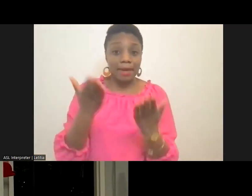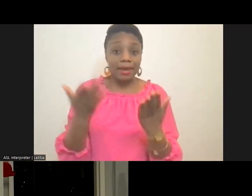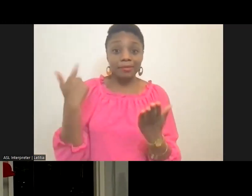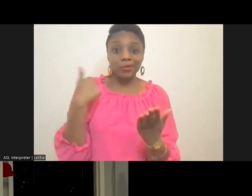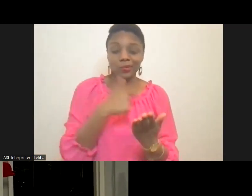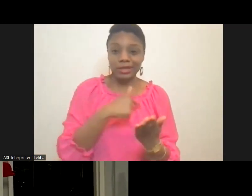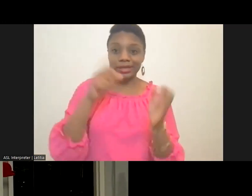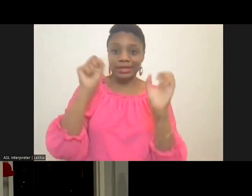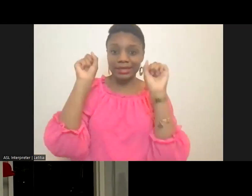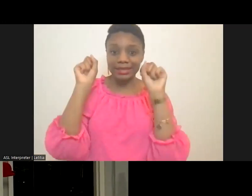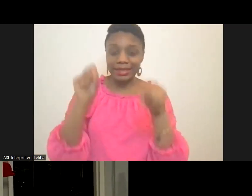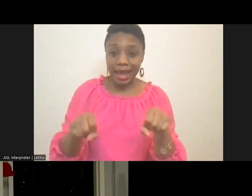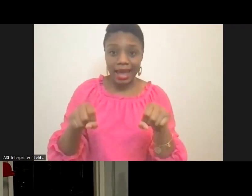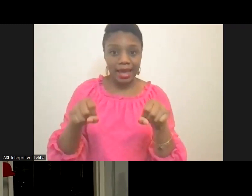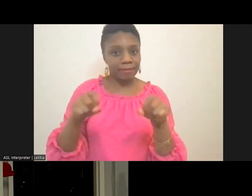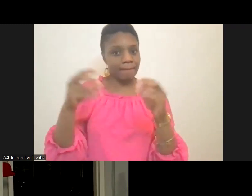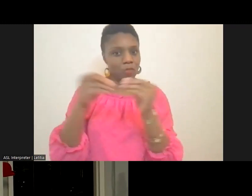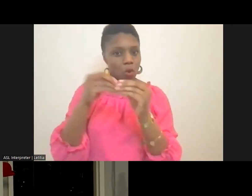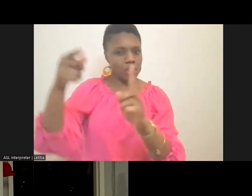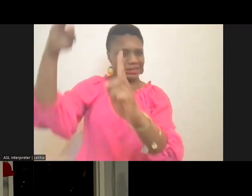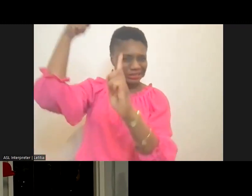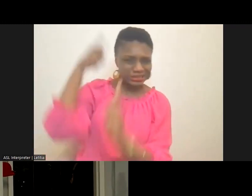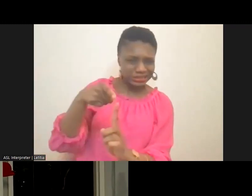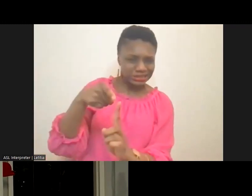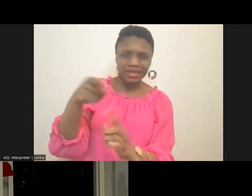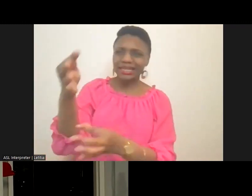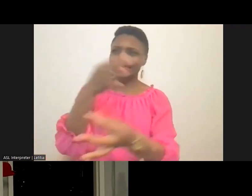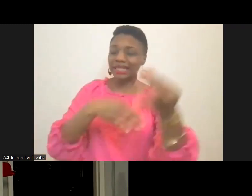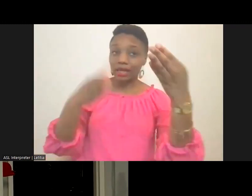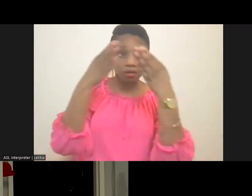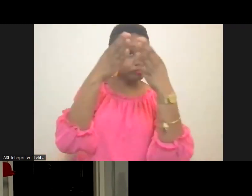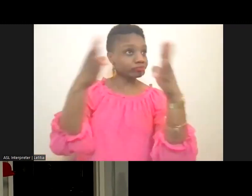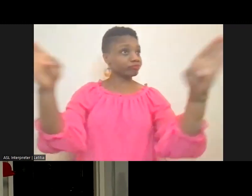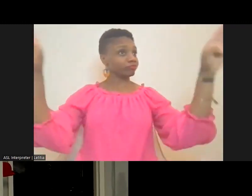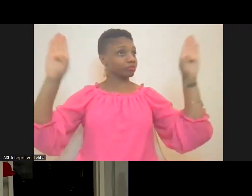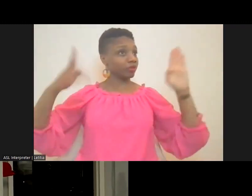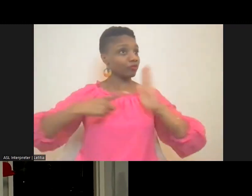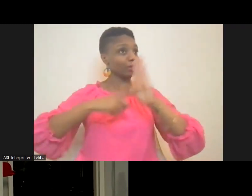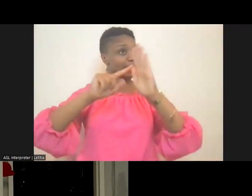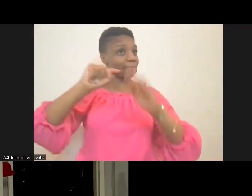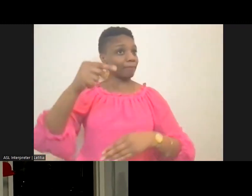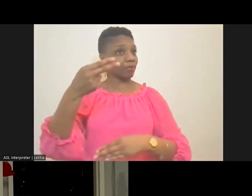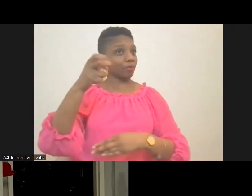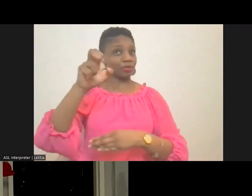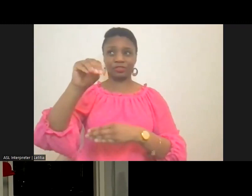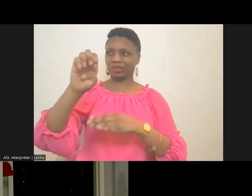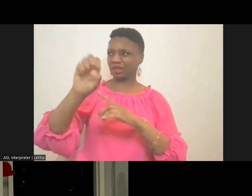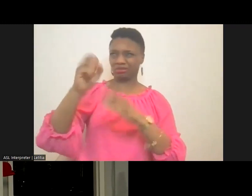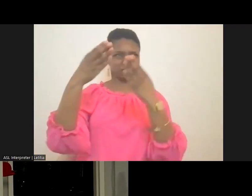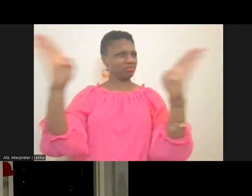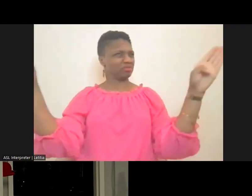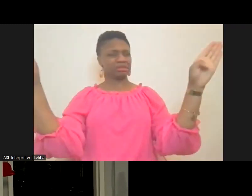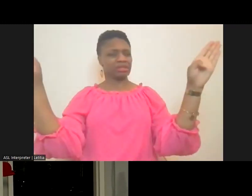we're talking about themes, but there's like so many different directions. Would it be helpful if we like generated